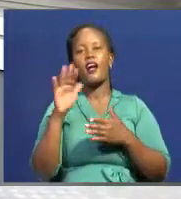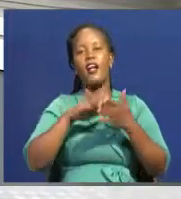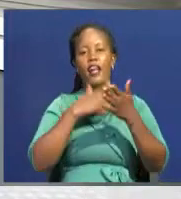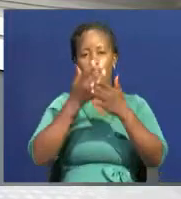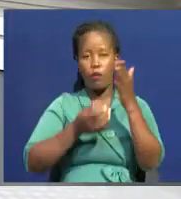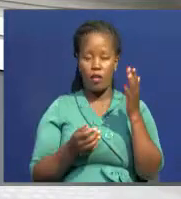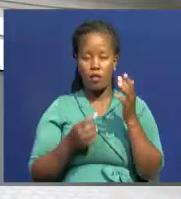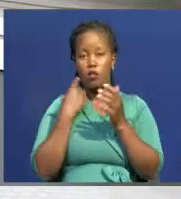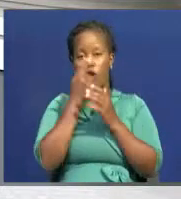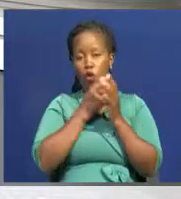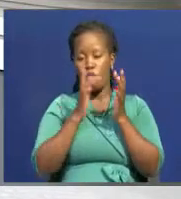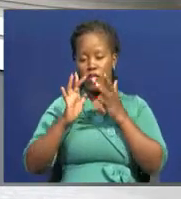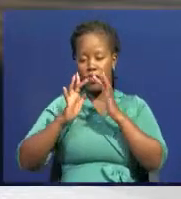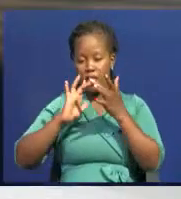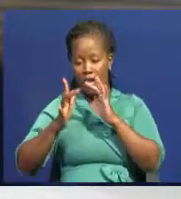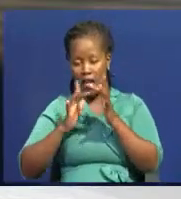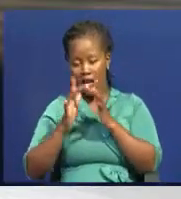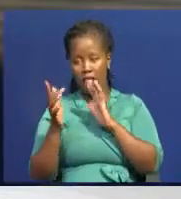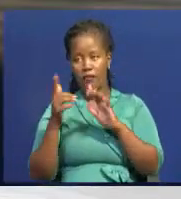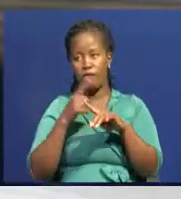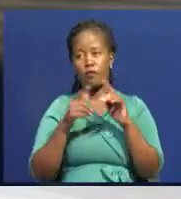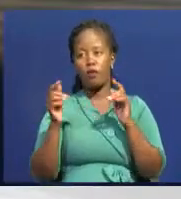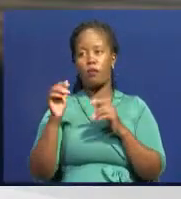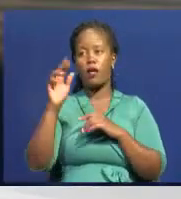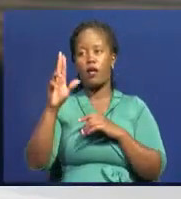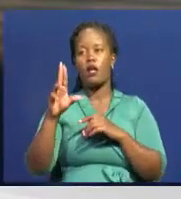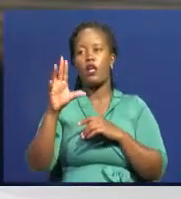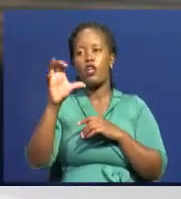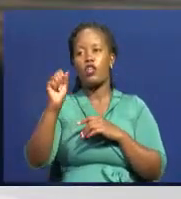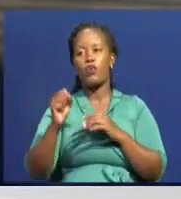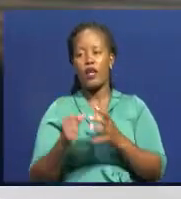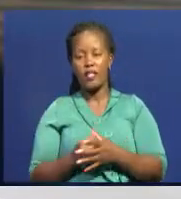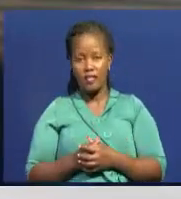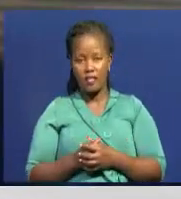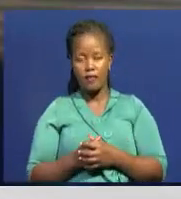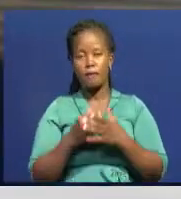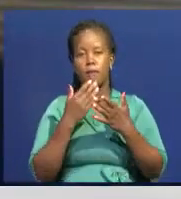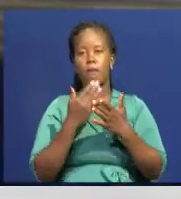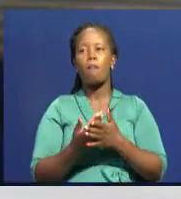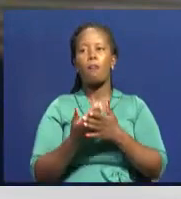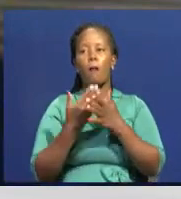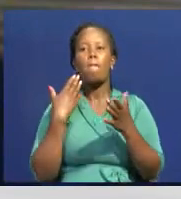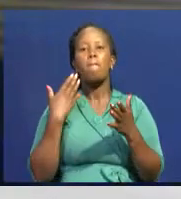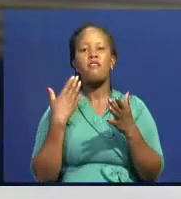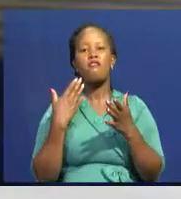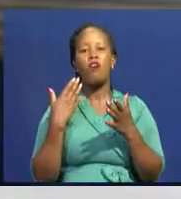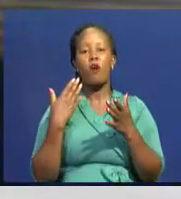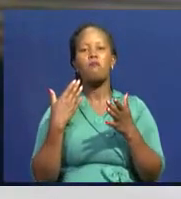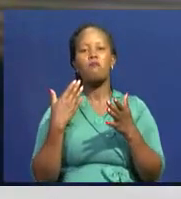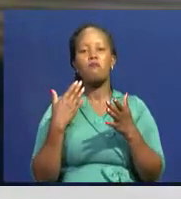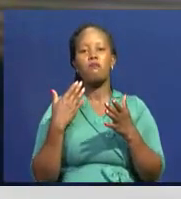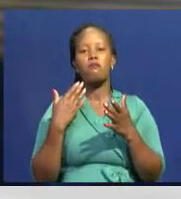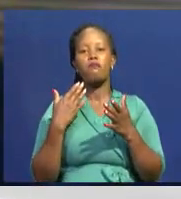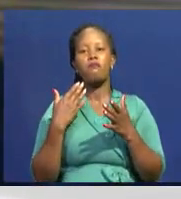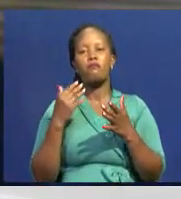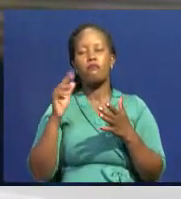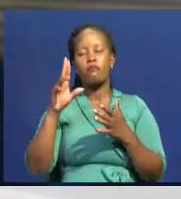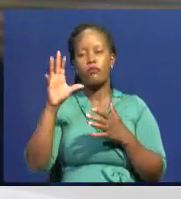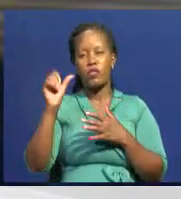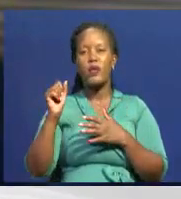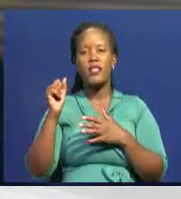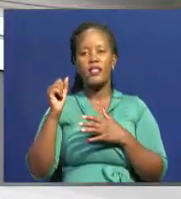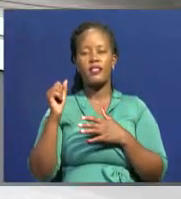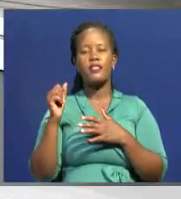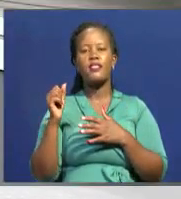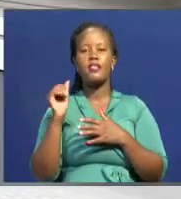He's joining us live from Los Angeles, in the United States. And before we cross over to the United States, I would